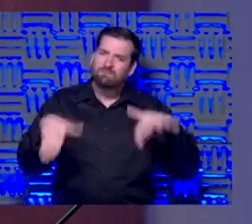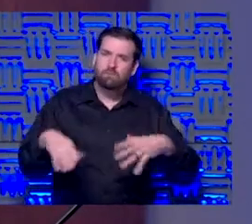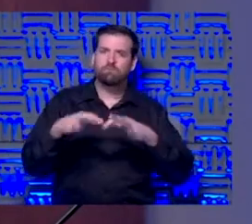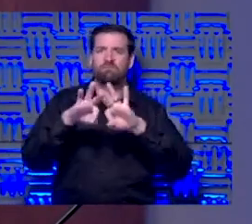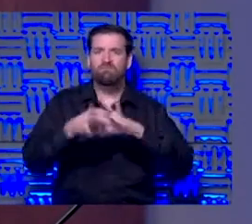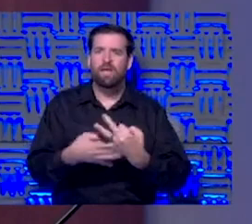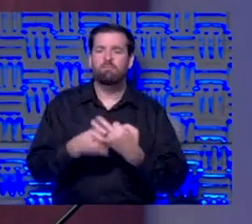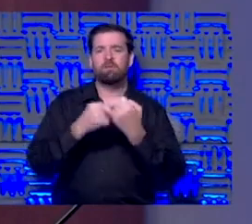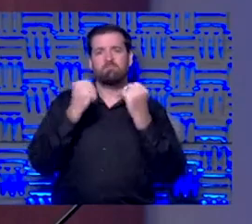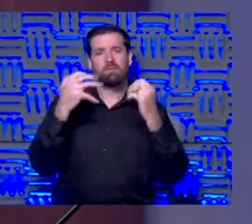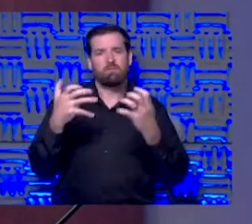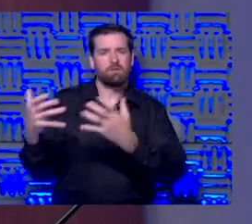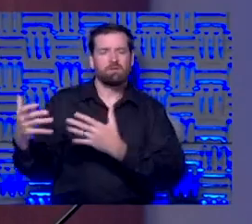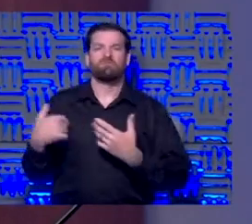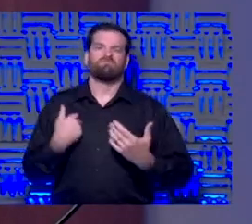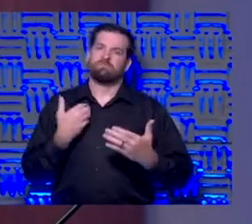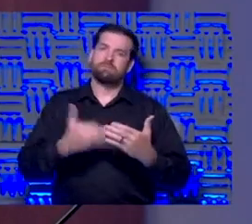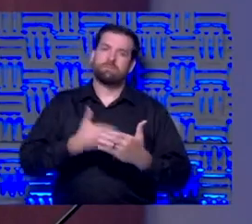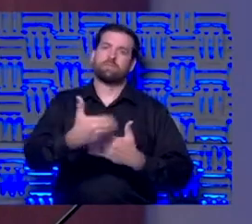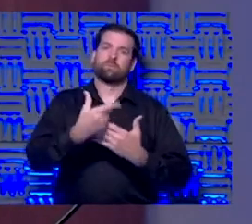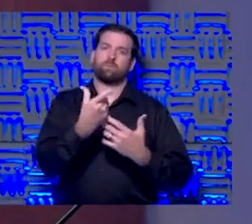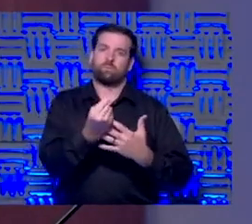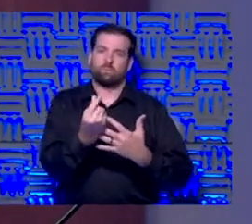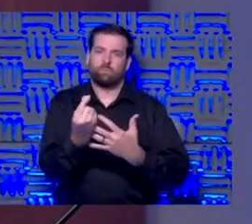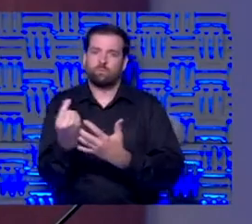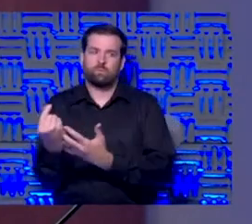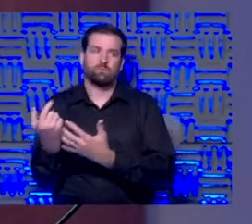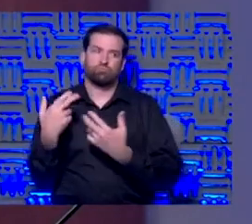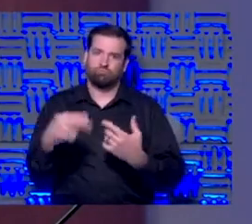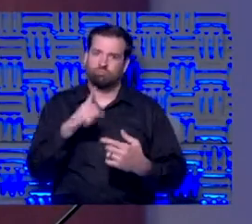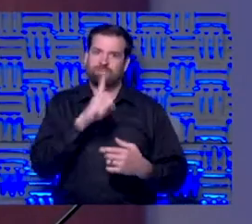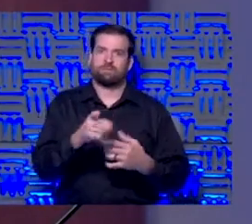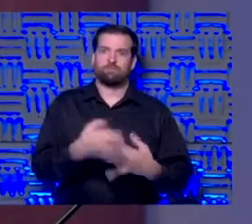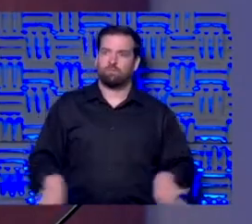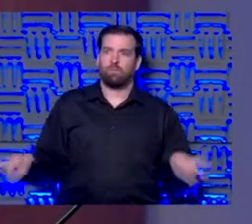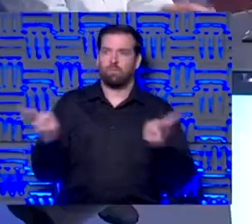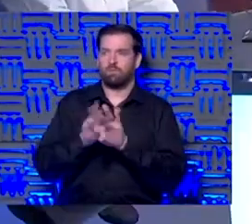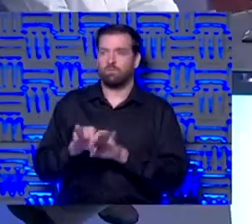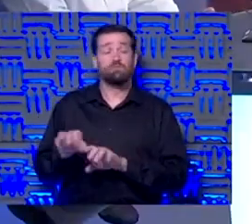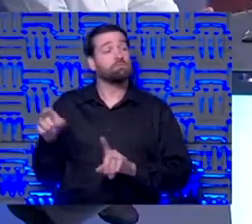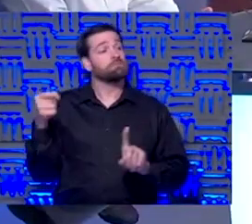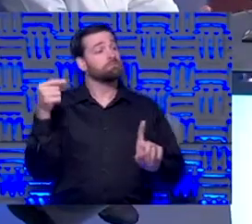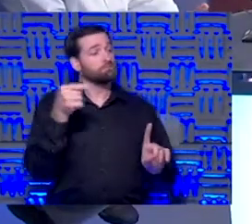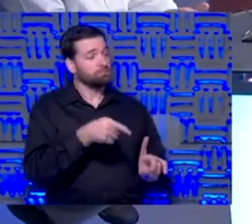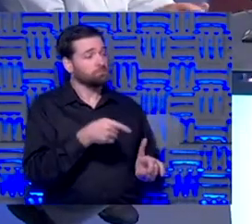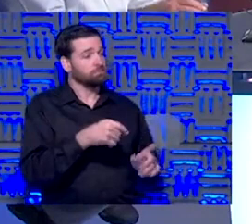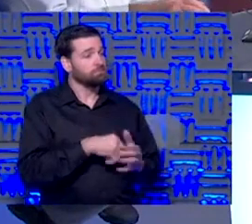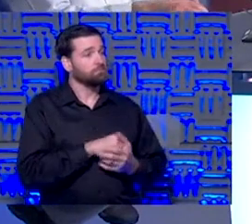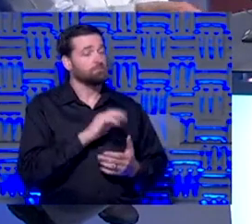members. Those next steps are really important. And I think to your point,